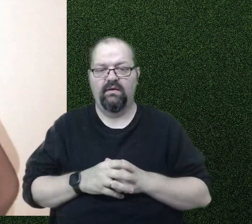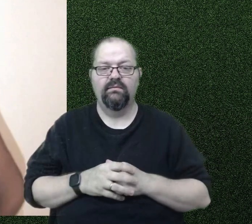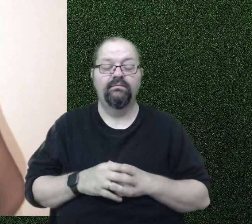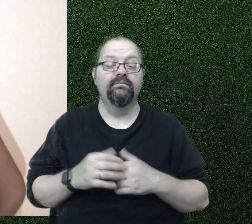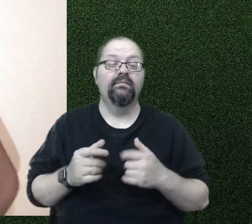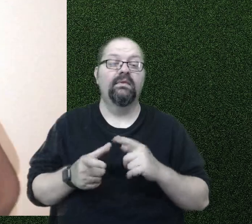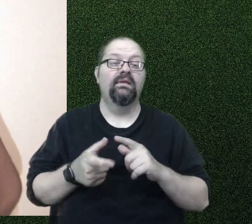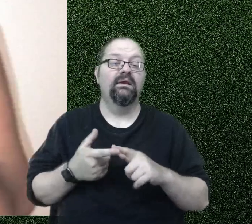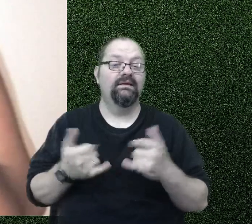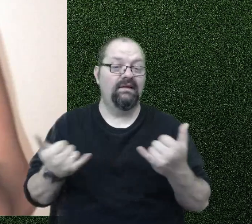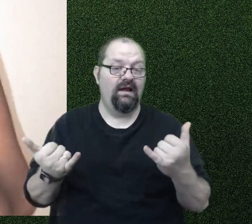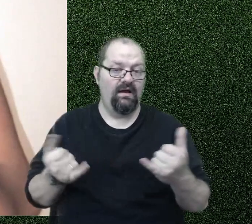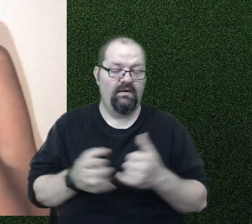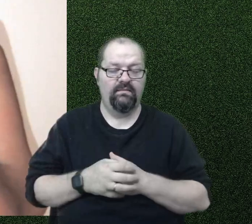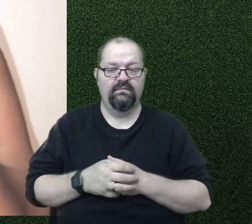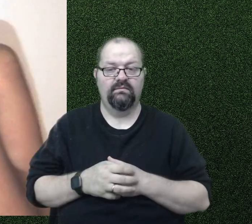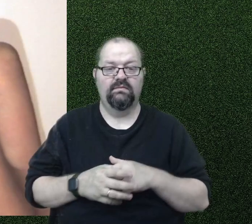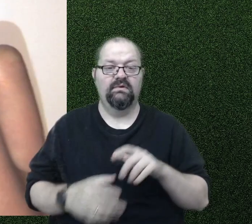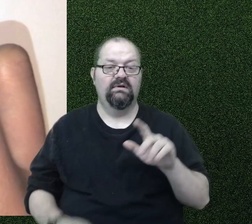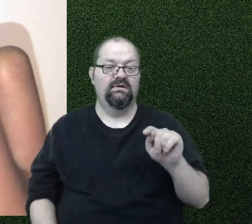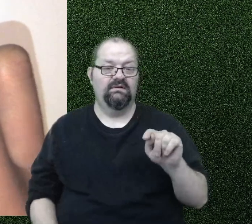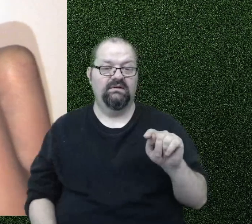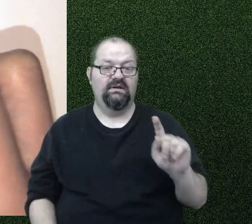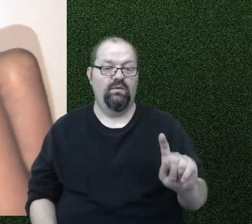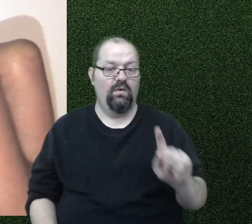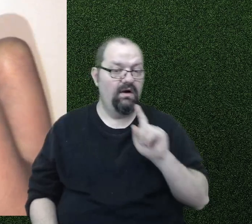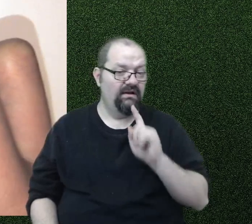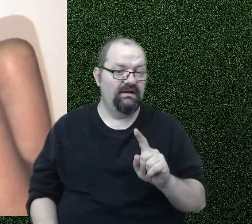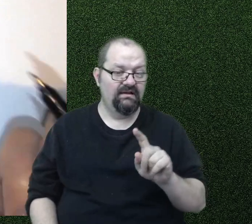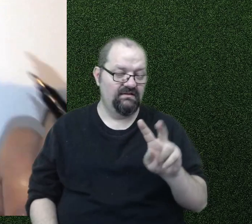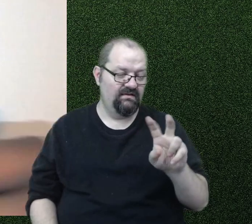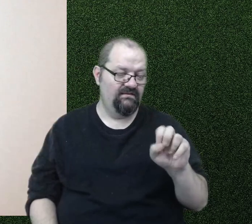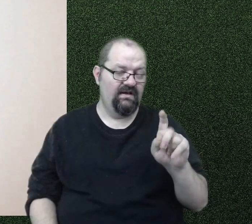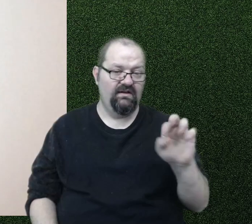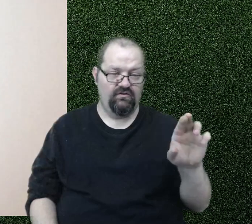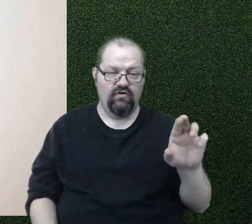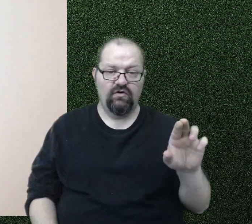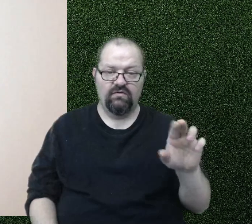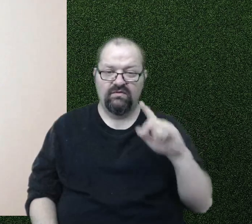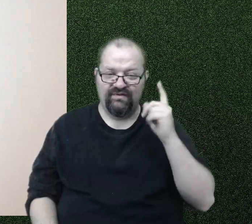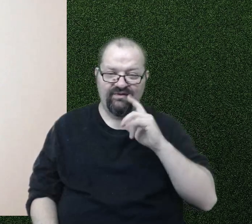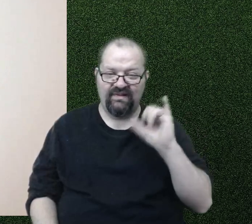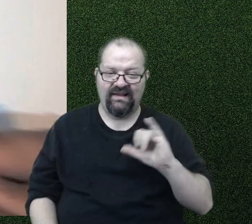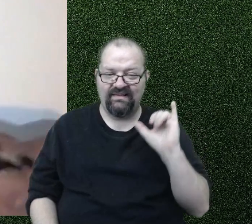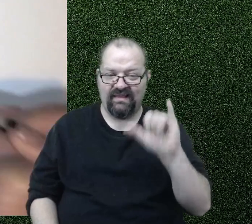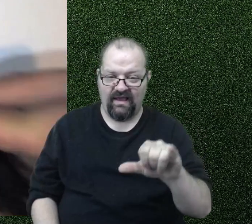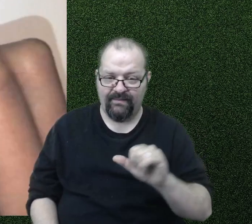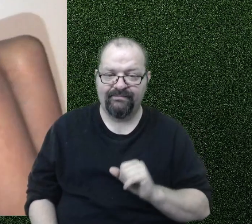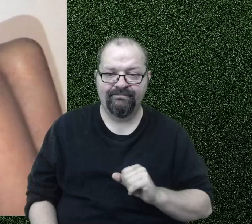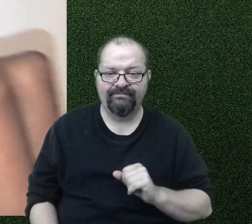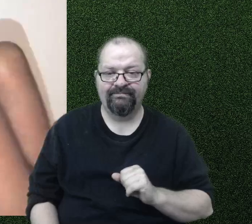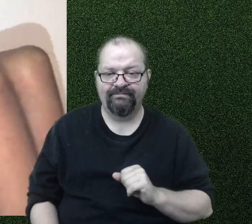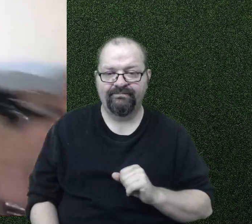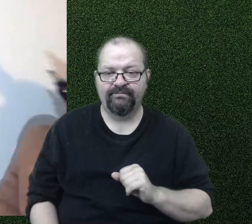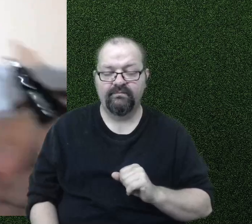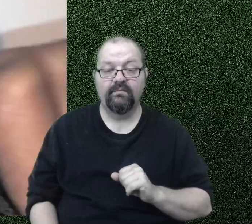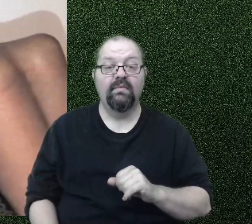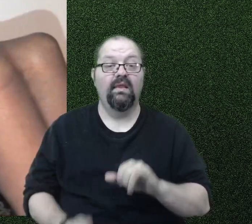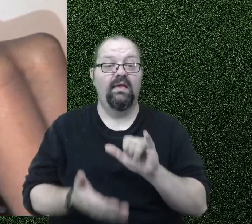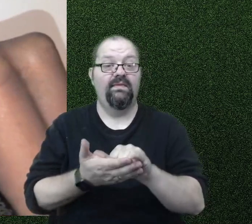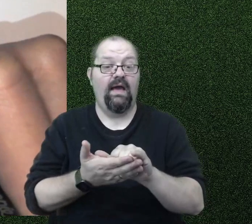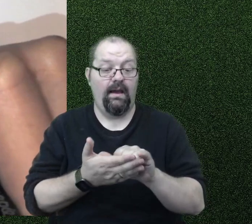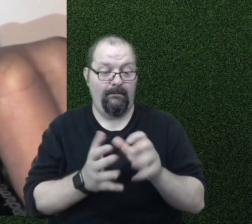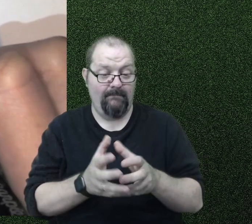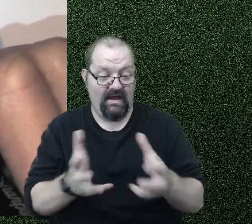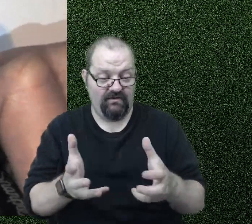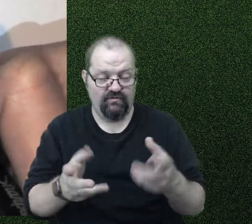And T1 is the vector. It looks like this. This was T1. That